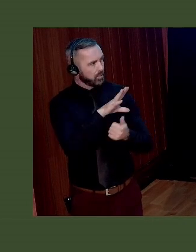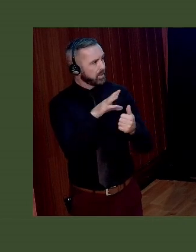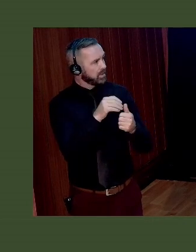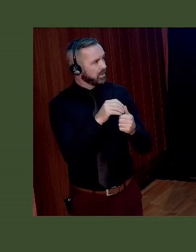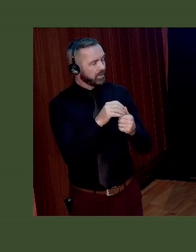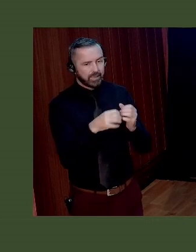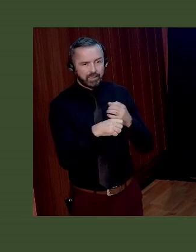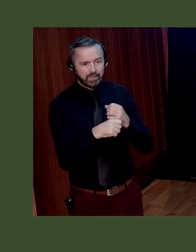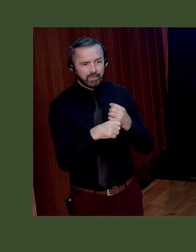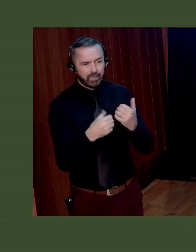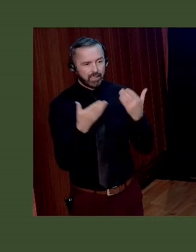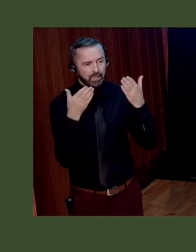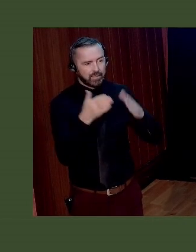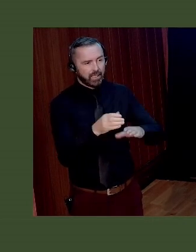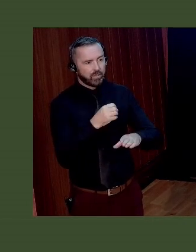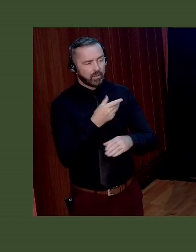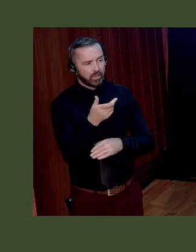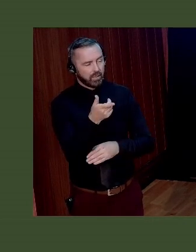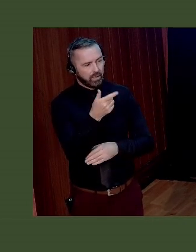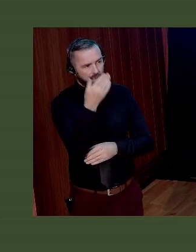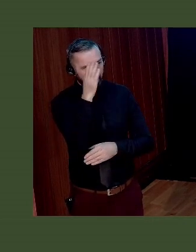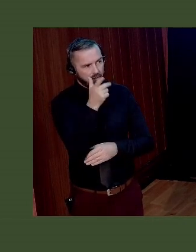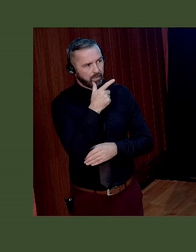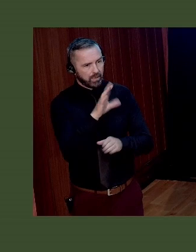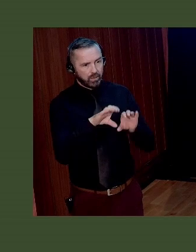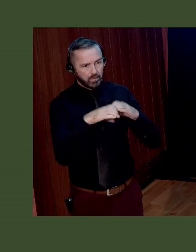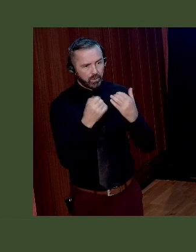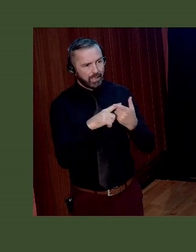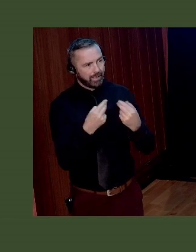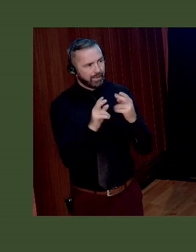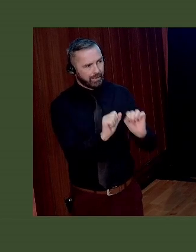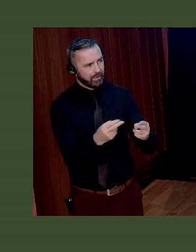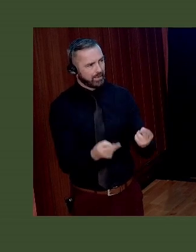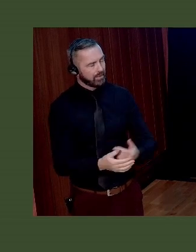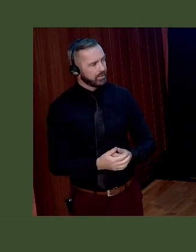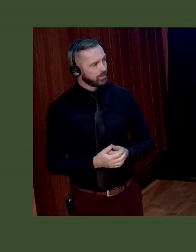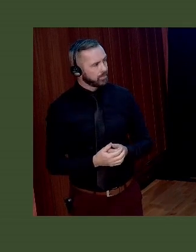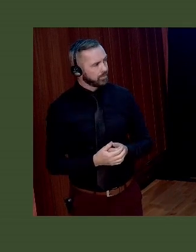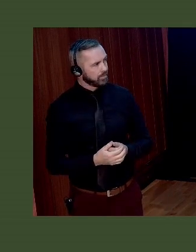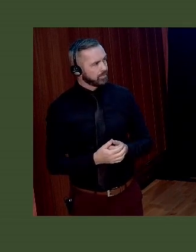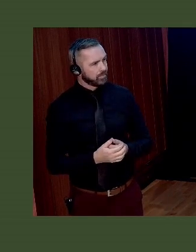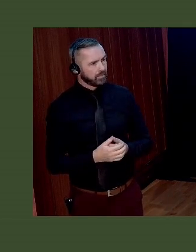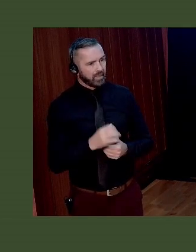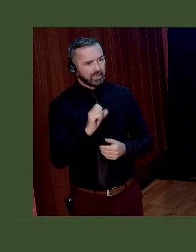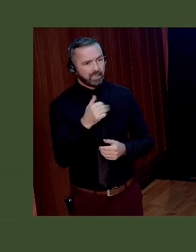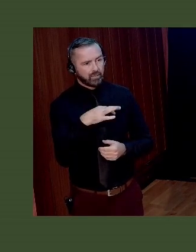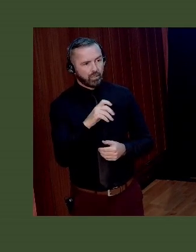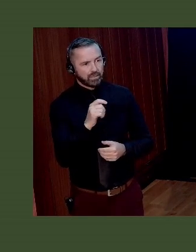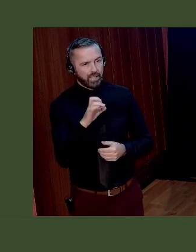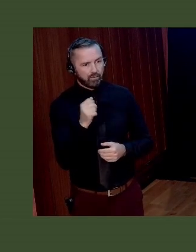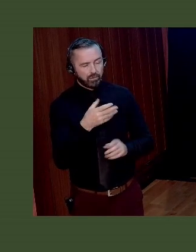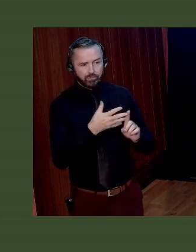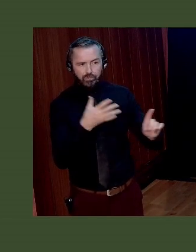particular attention was paid to the Irish-speaking community and to its needs. Saoirse Éireann recognised the importance of the Irish language